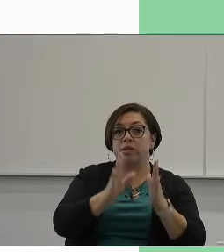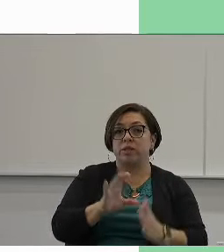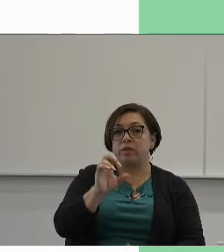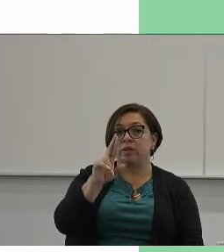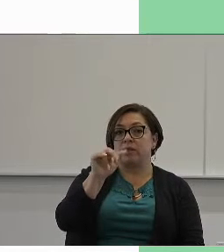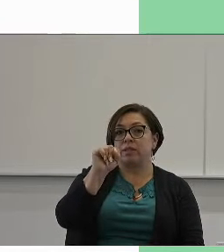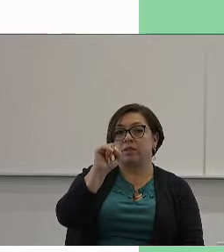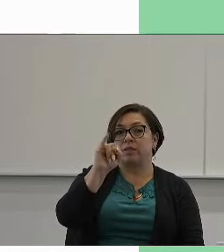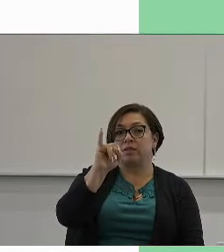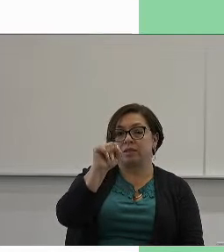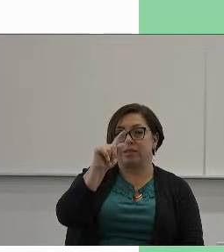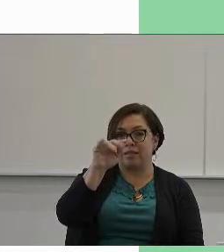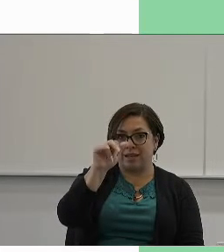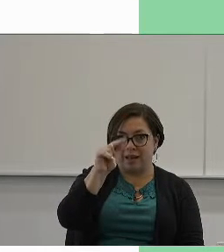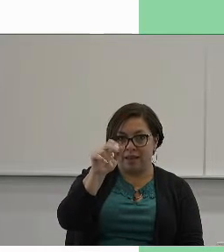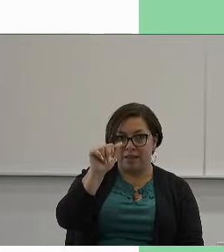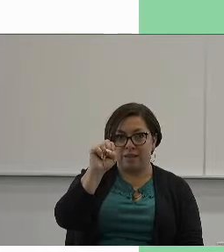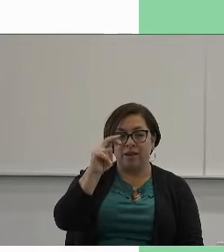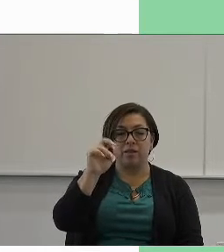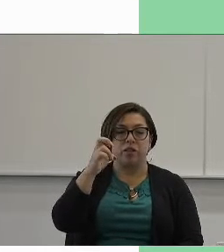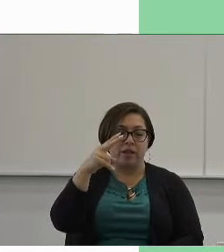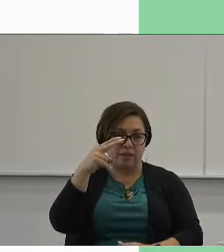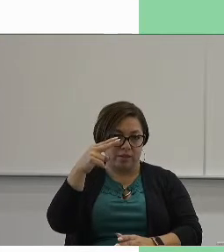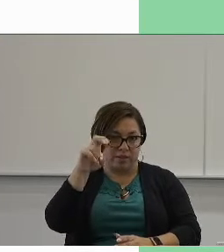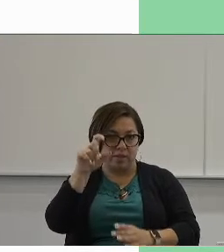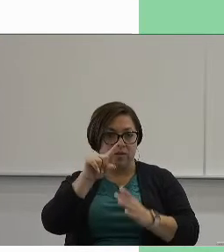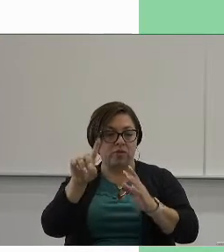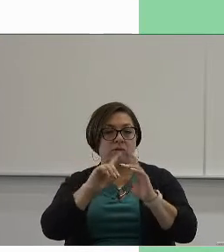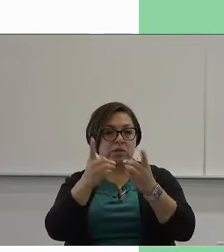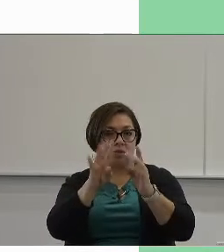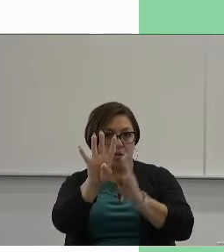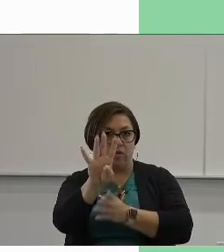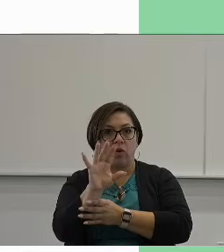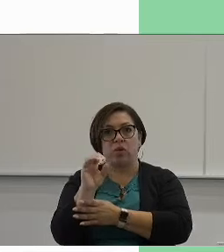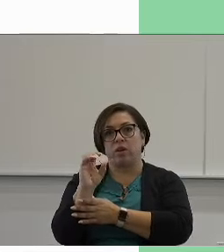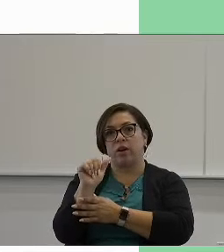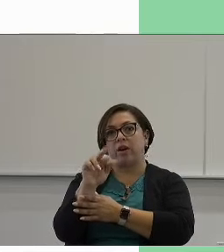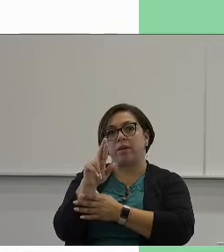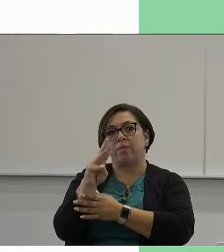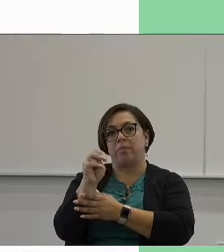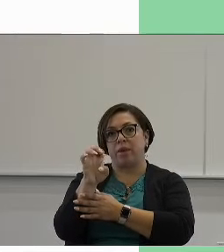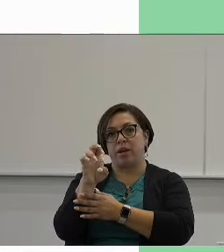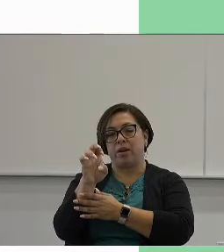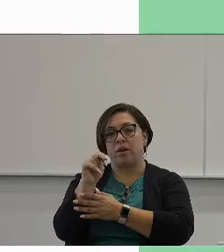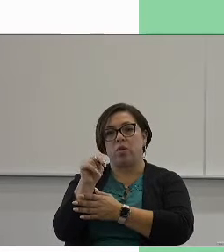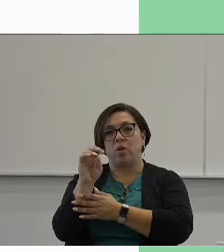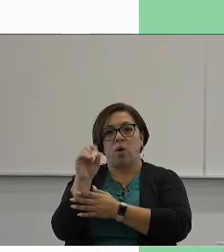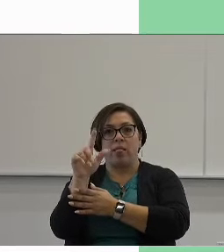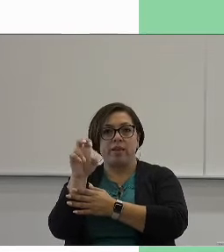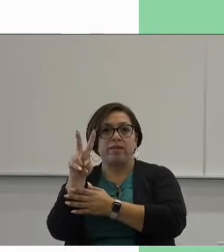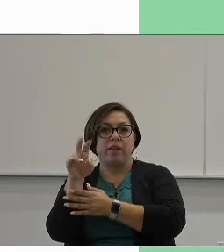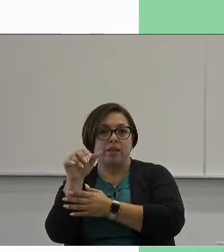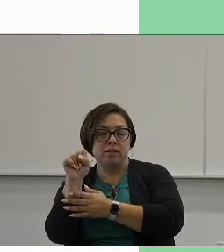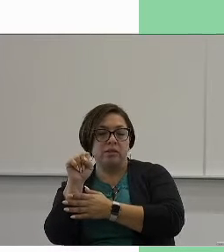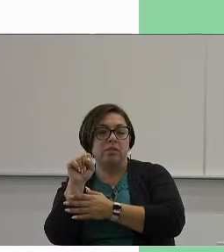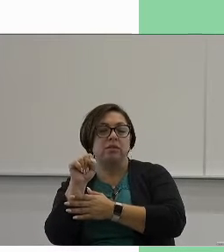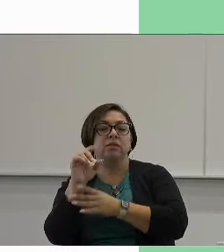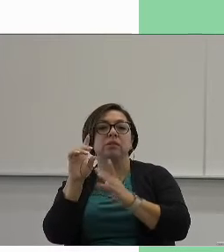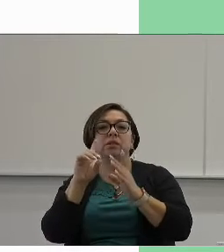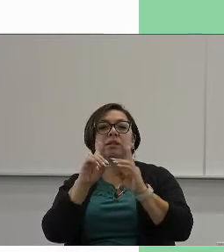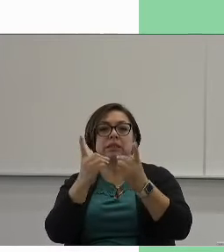from District 4. Dr. Carmen Olivas Graham is the board vice chair, and she is the District 5